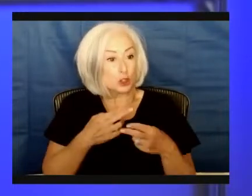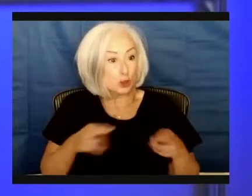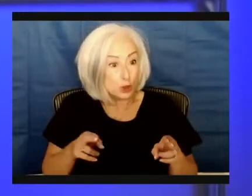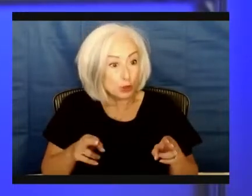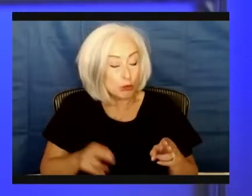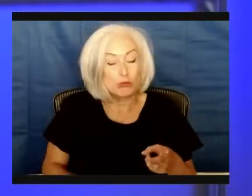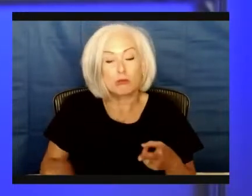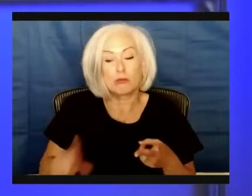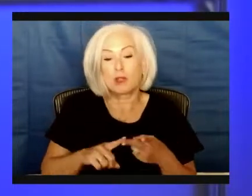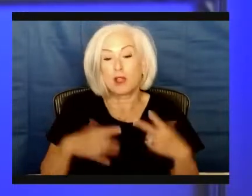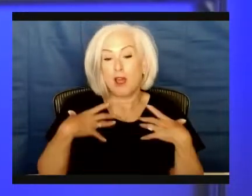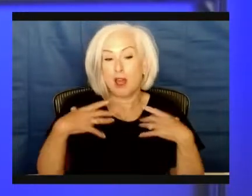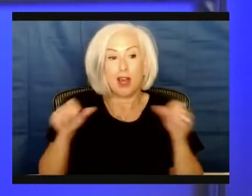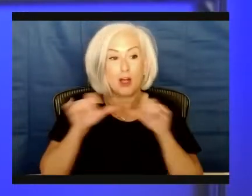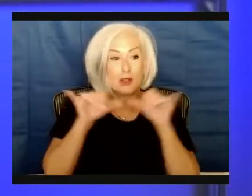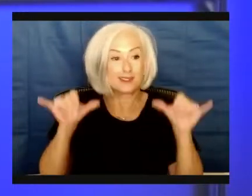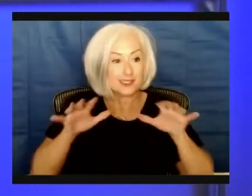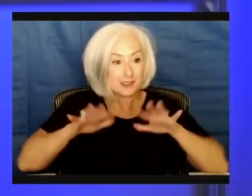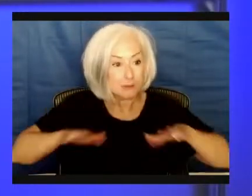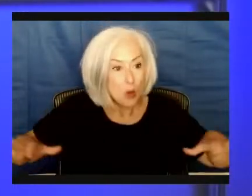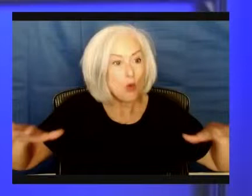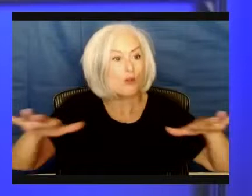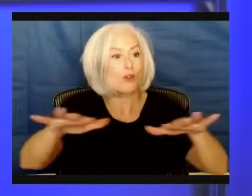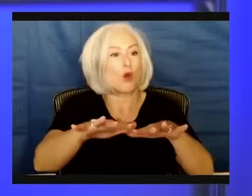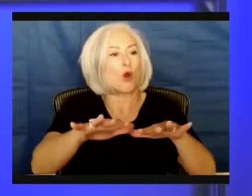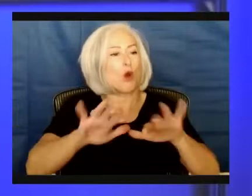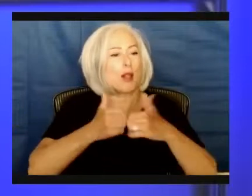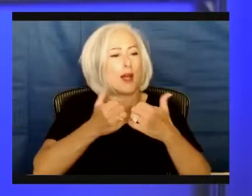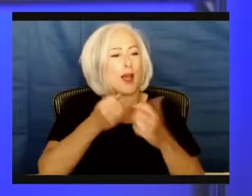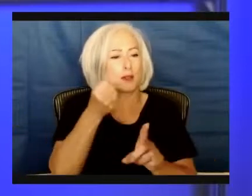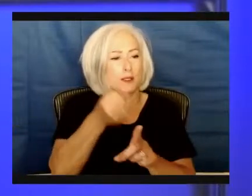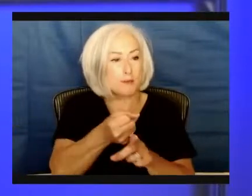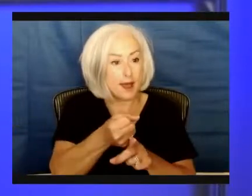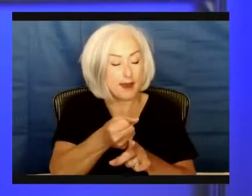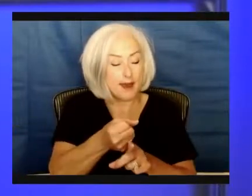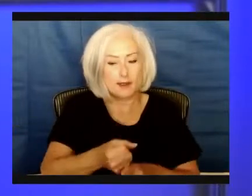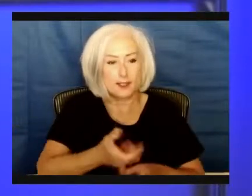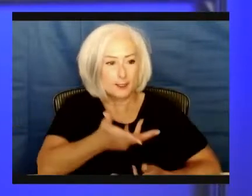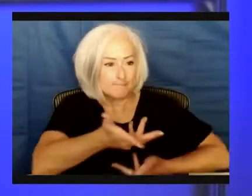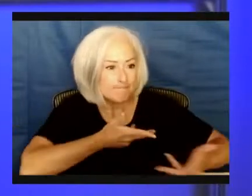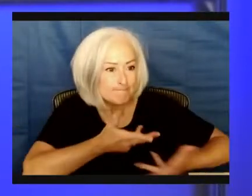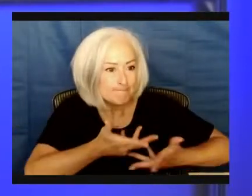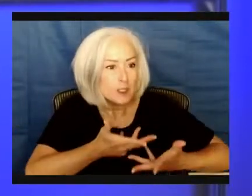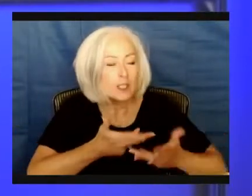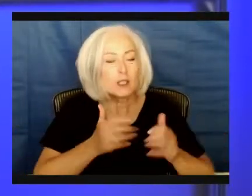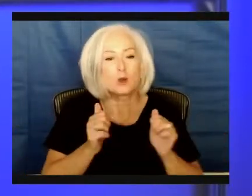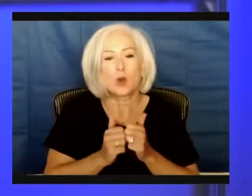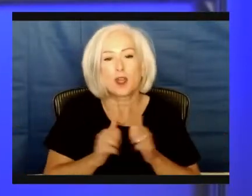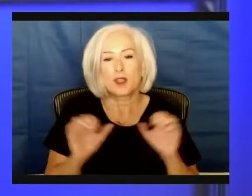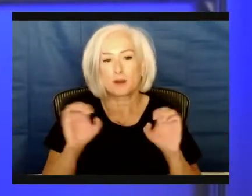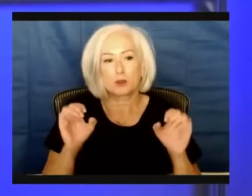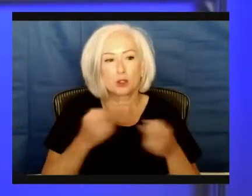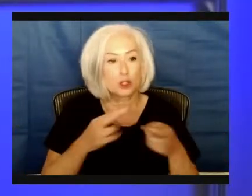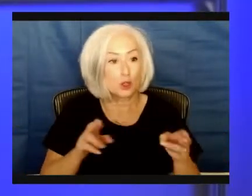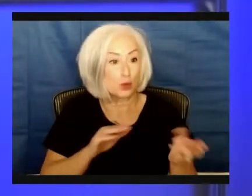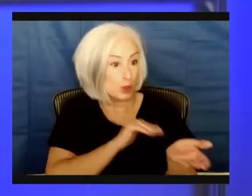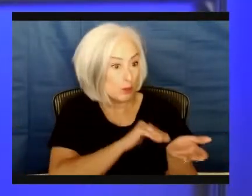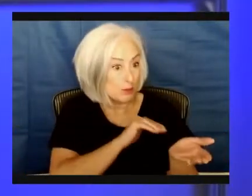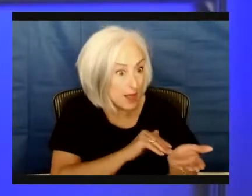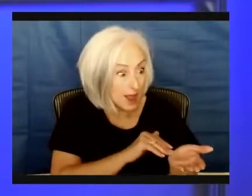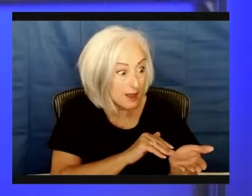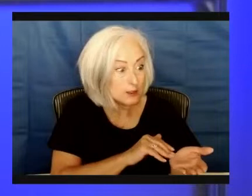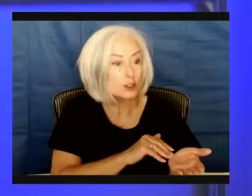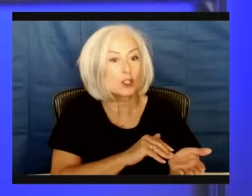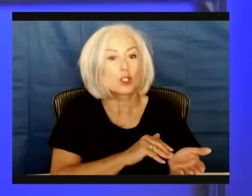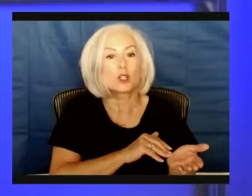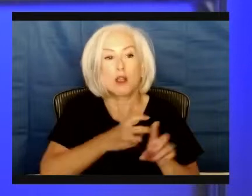And so they are working with the emergency physicians and emergency team to try and move patients out of the emergency department to get them to other care